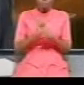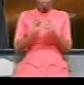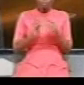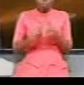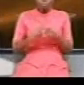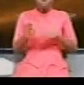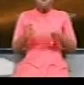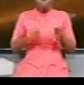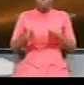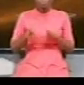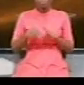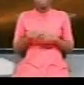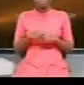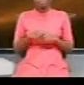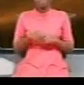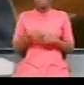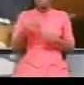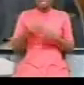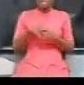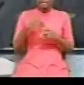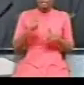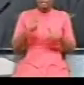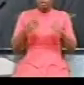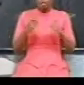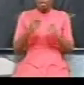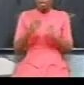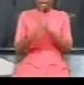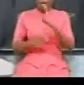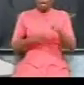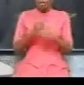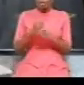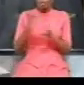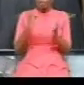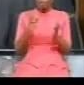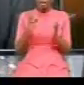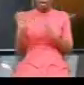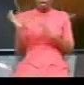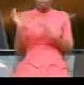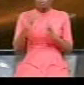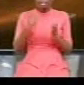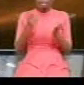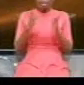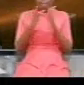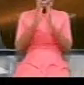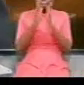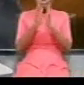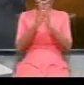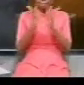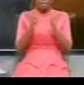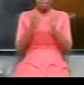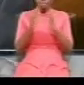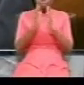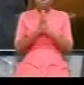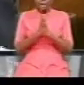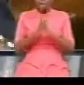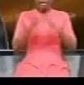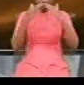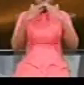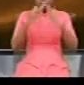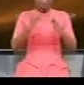play. In the ongoing global crusade, the place of prayer, thanksgiving,